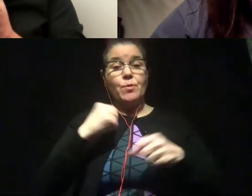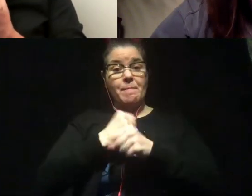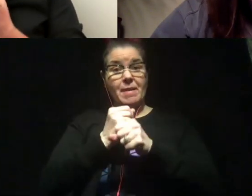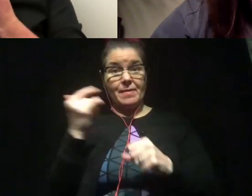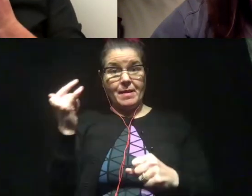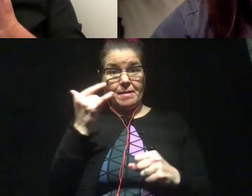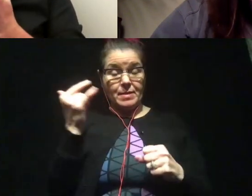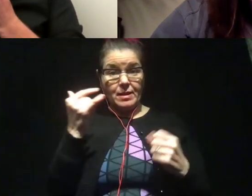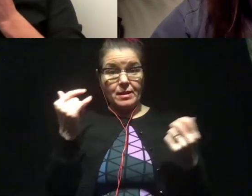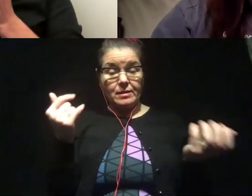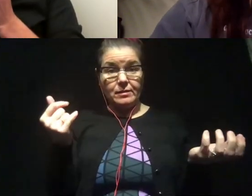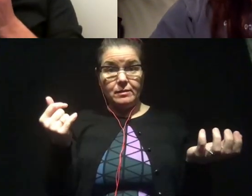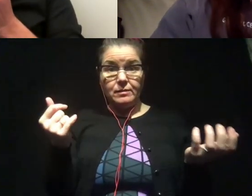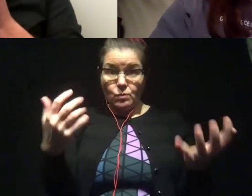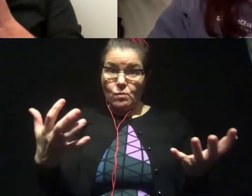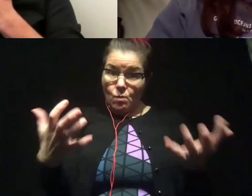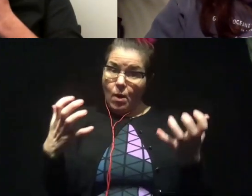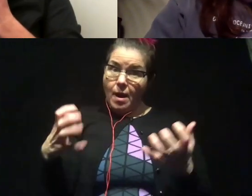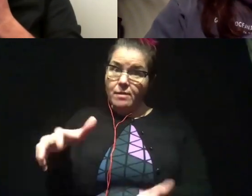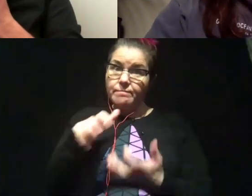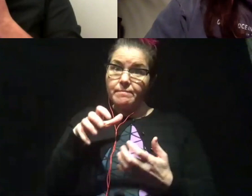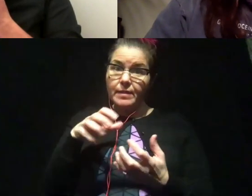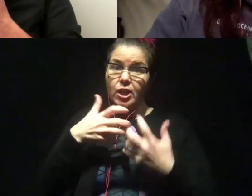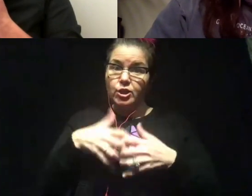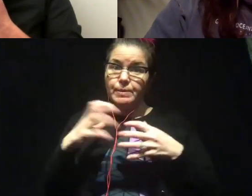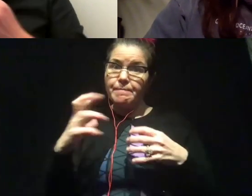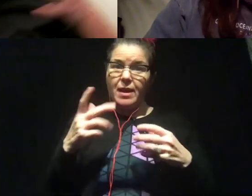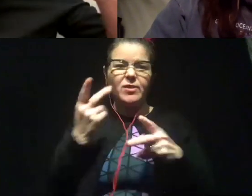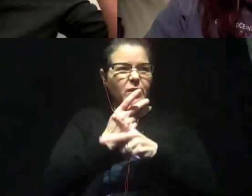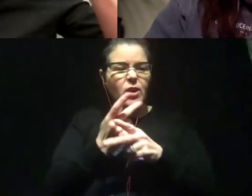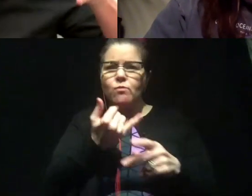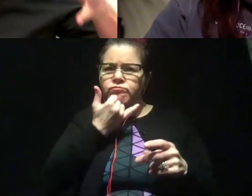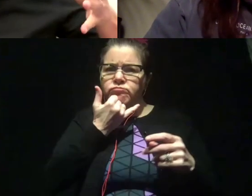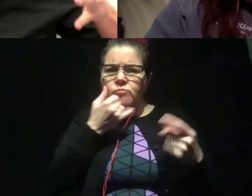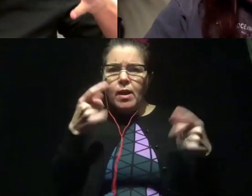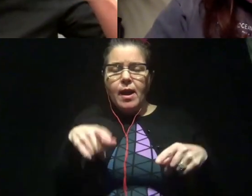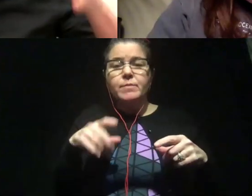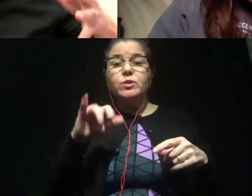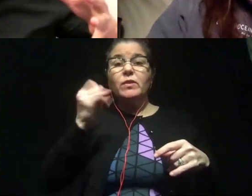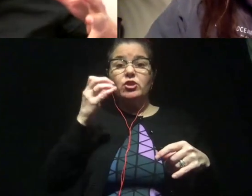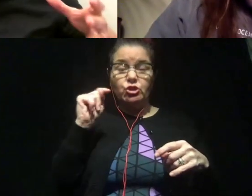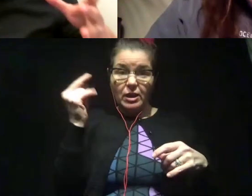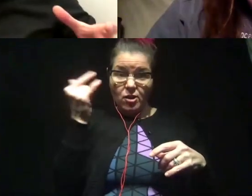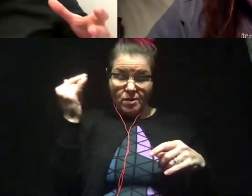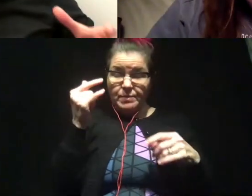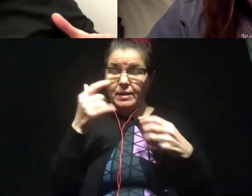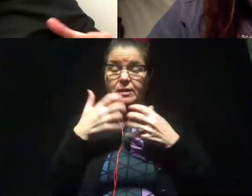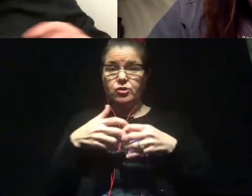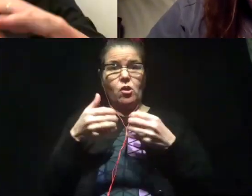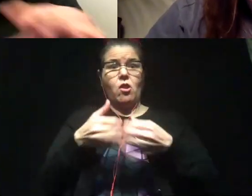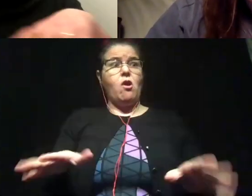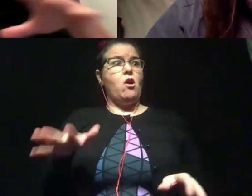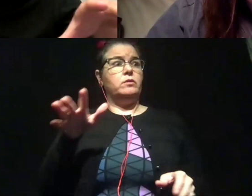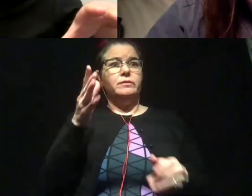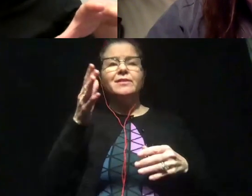plane actually were really interested in recovering that engine so they could figure out what went wrong. So there was this jet engine that was lost somewhere on the ice sheet. And they